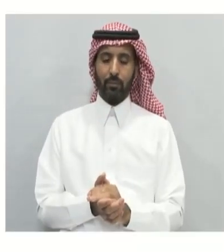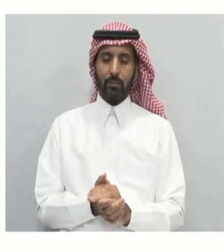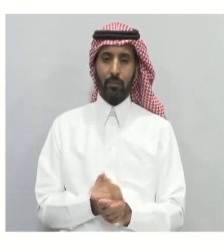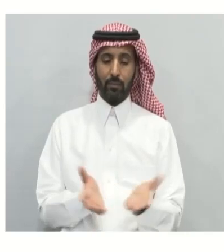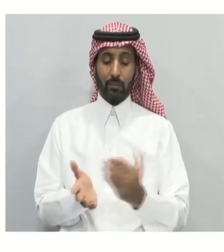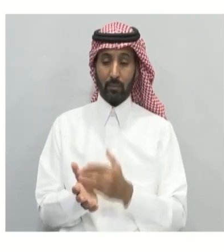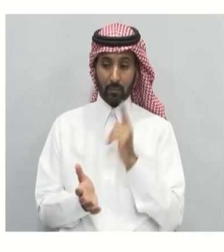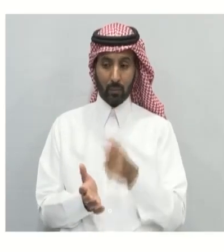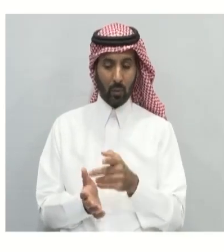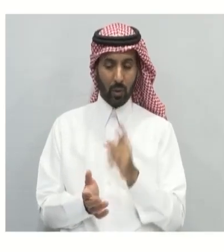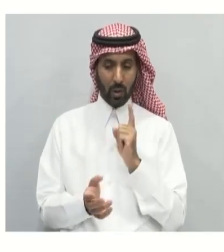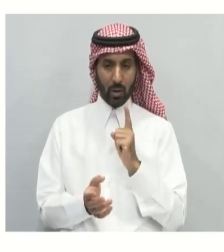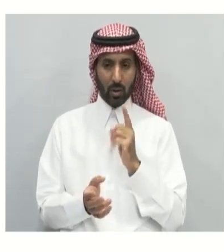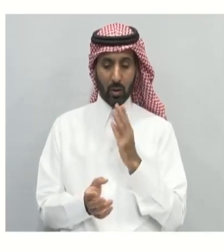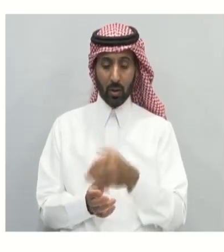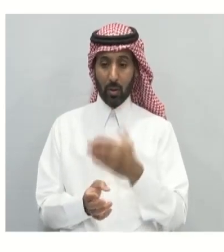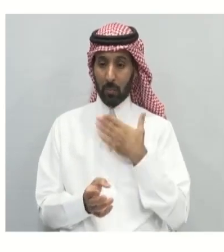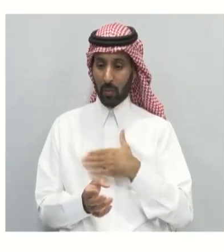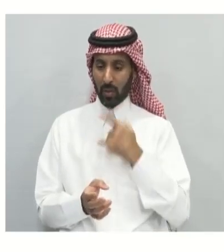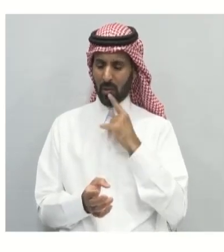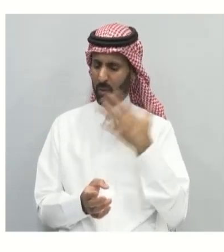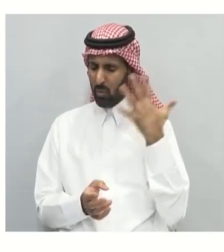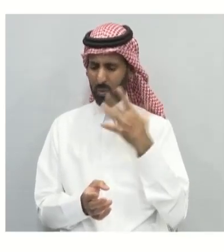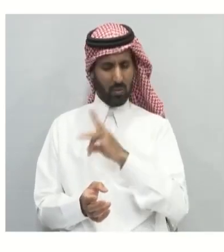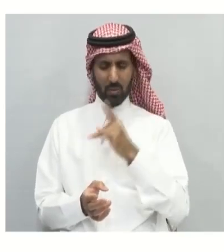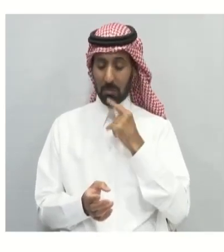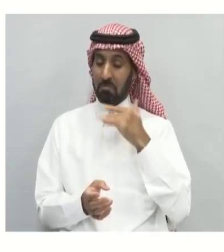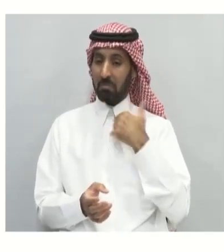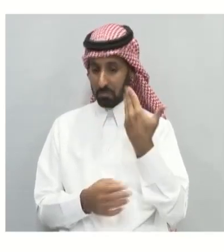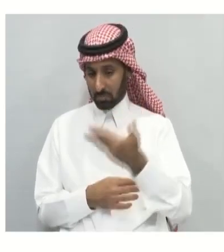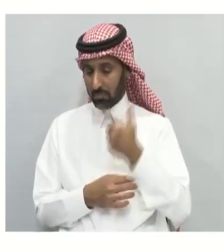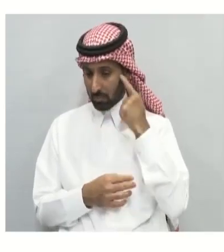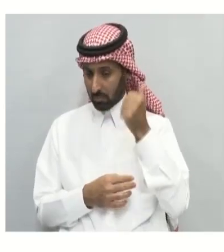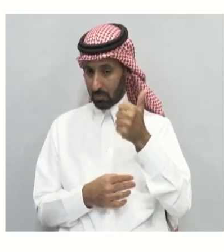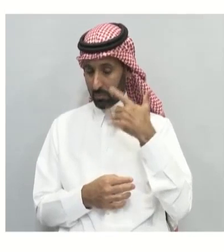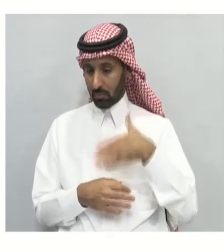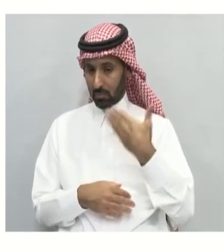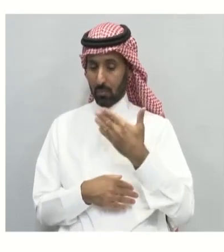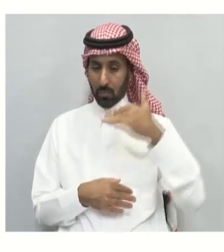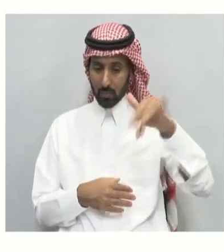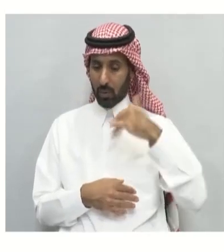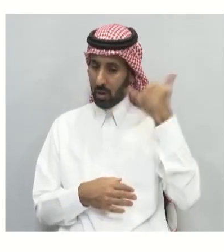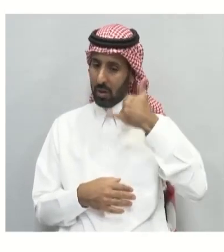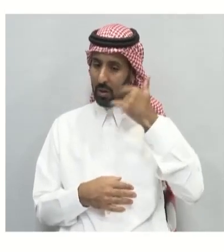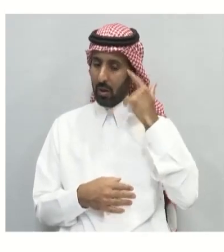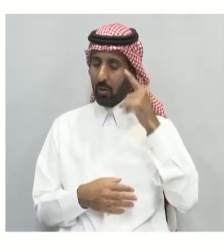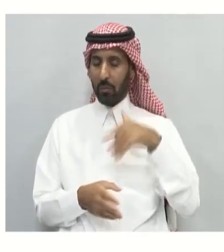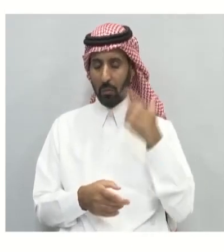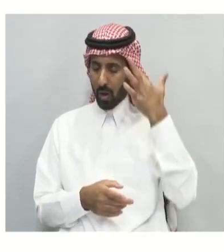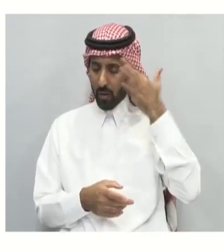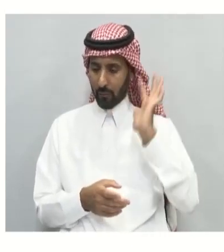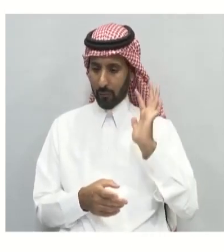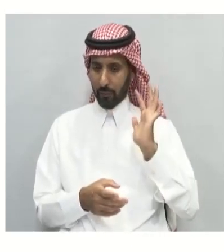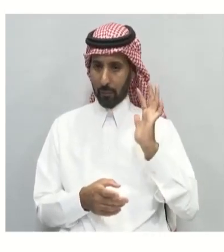Now the directions. Please don't worry, he will be fine and you can call him whenever you